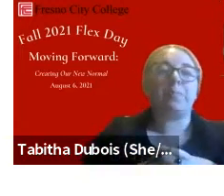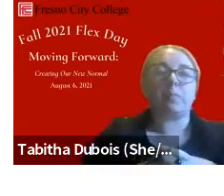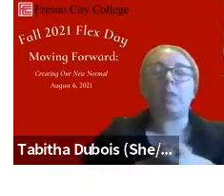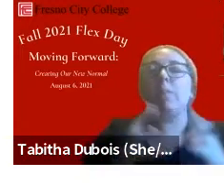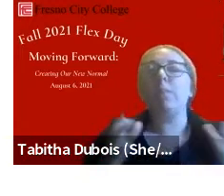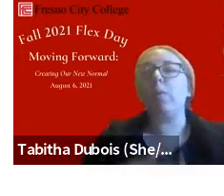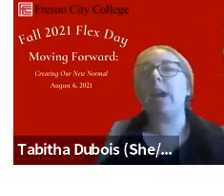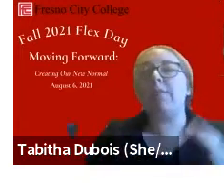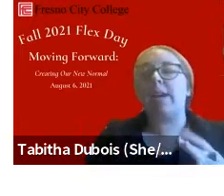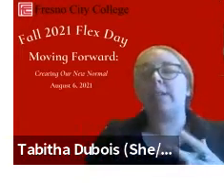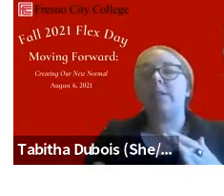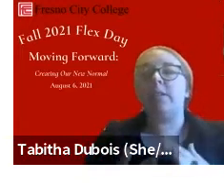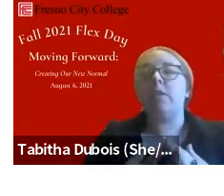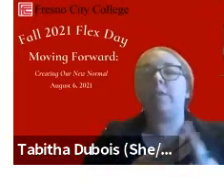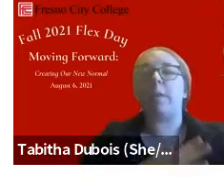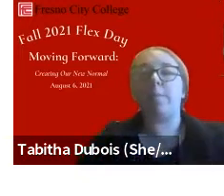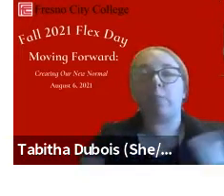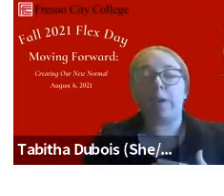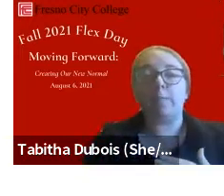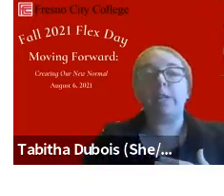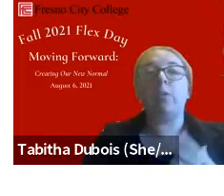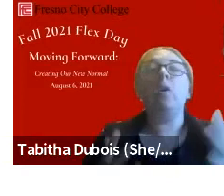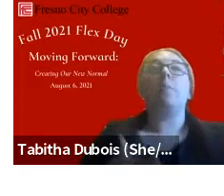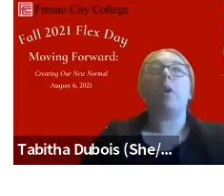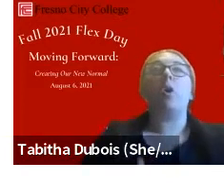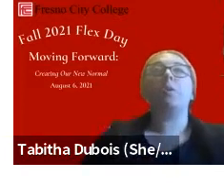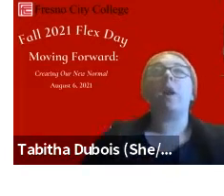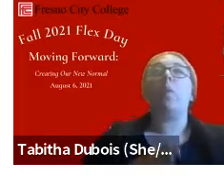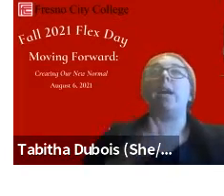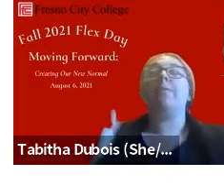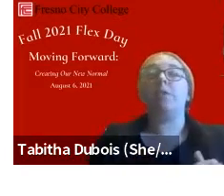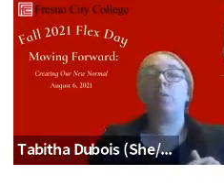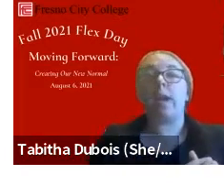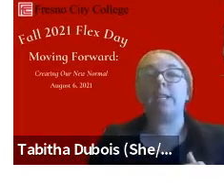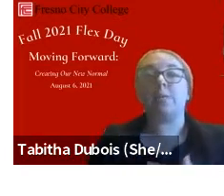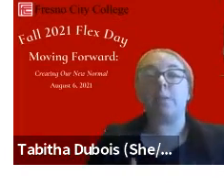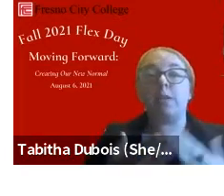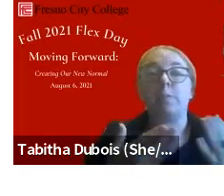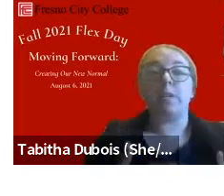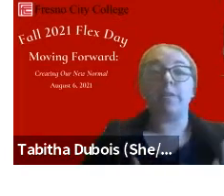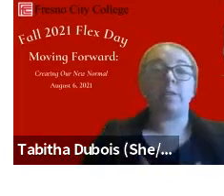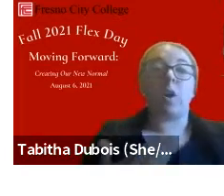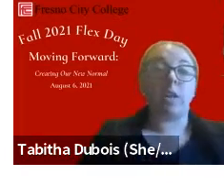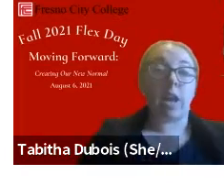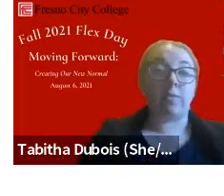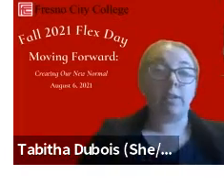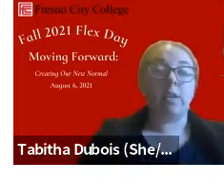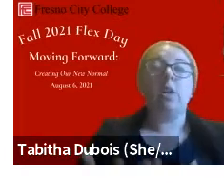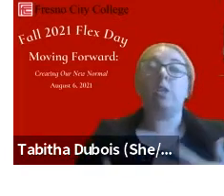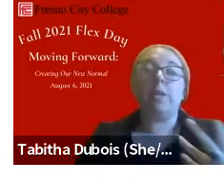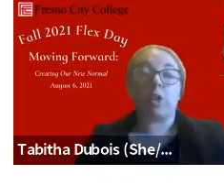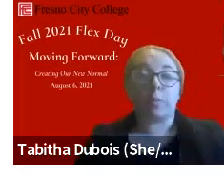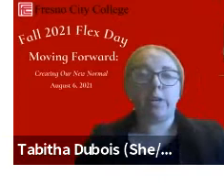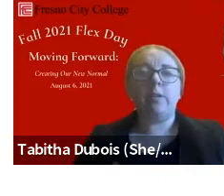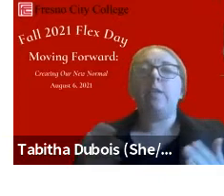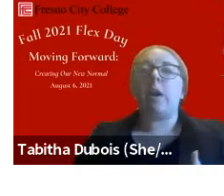it. But we want to have access to get that better prepared material, but also that way, if a student asks for something specific that's on Canvas